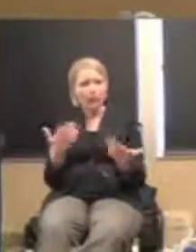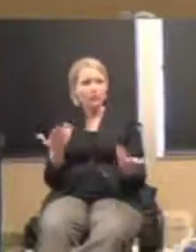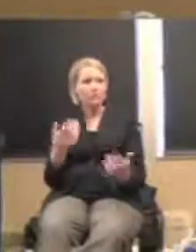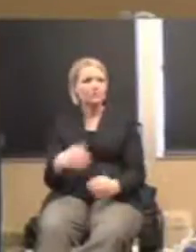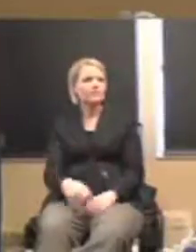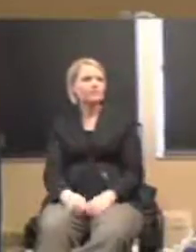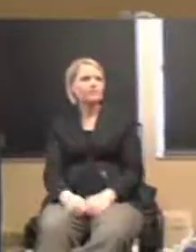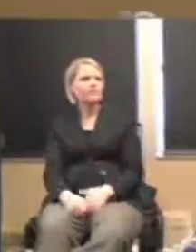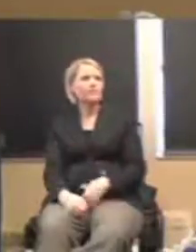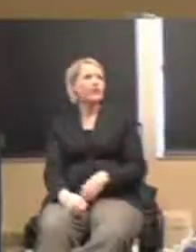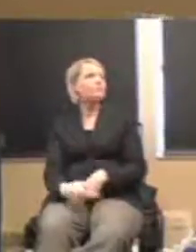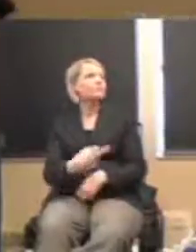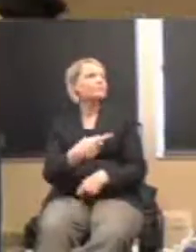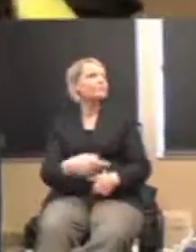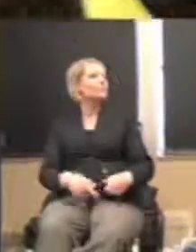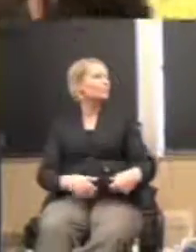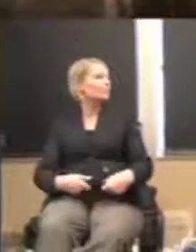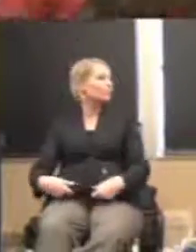Wonderful. Yes, ma'am.